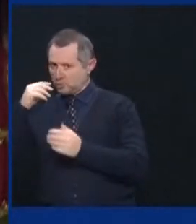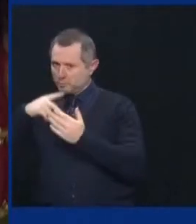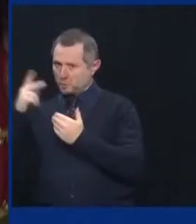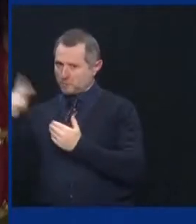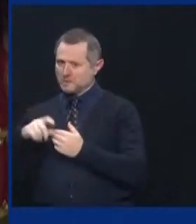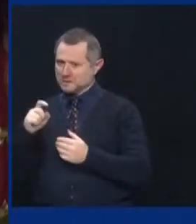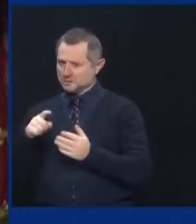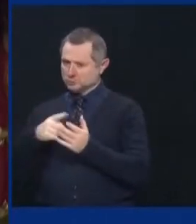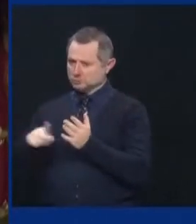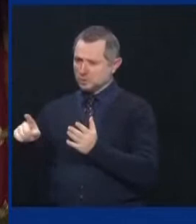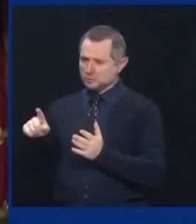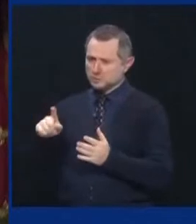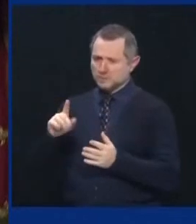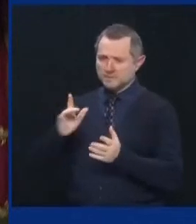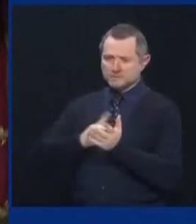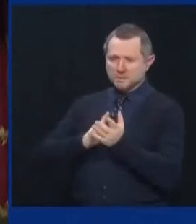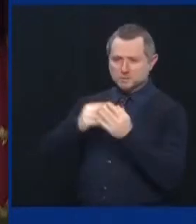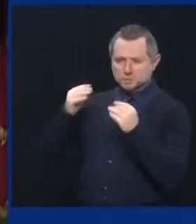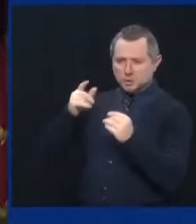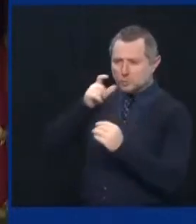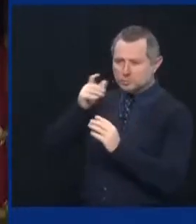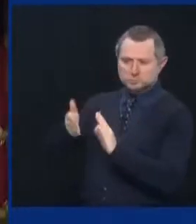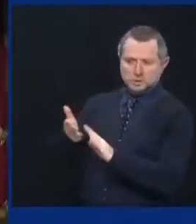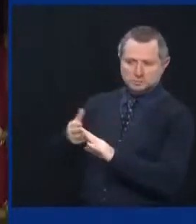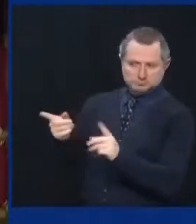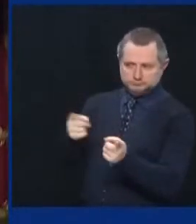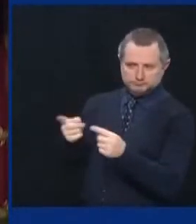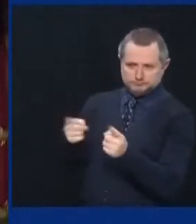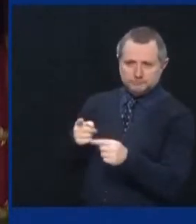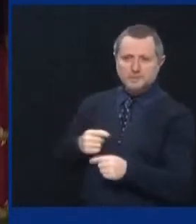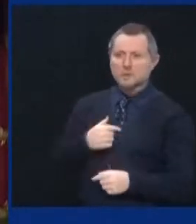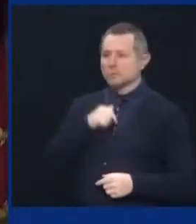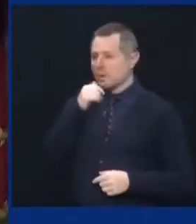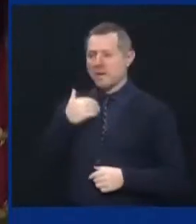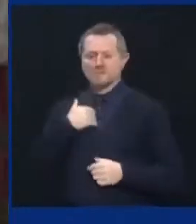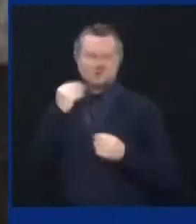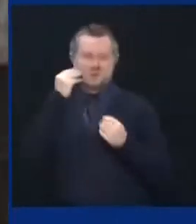pharmacies that are running that, but information hasn't been provided us at this point.